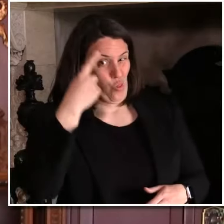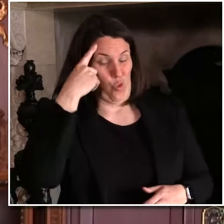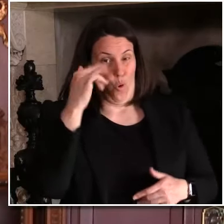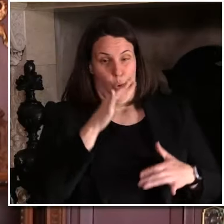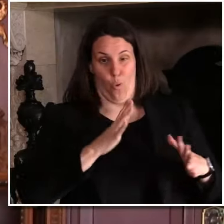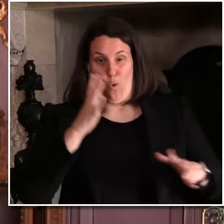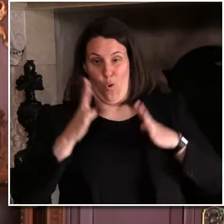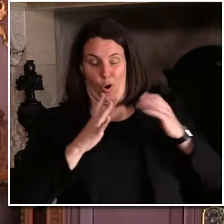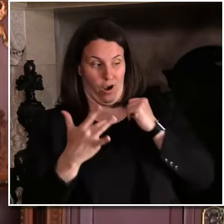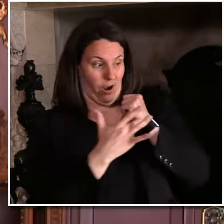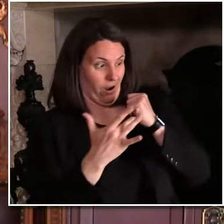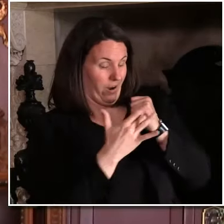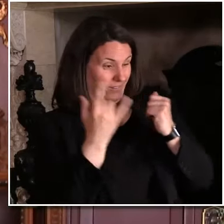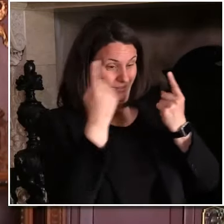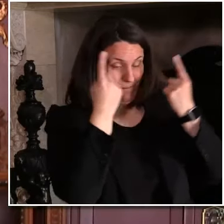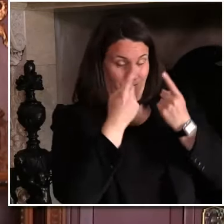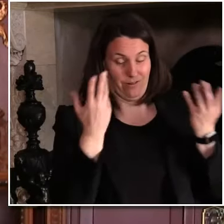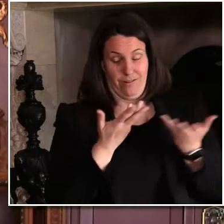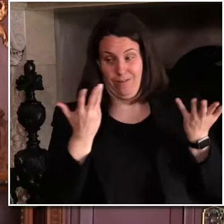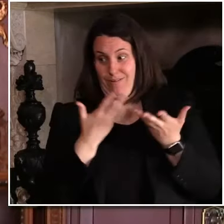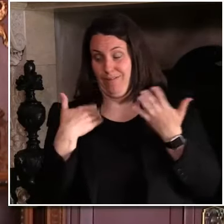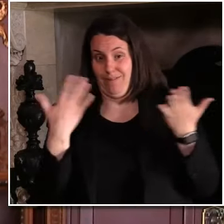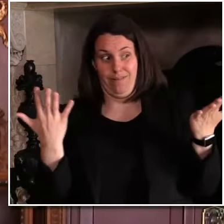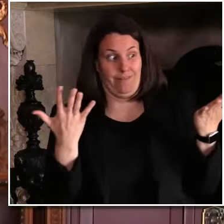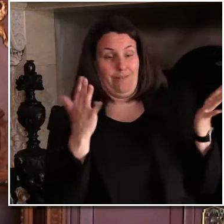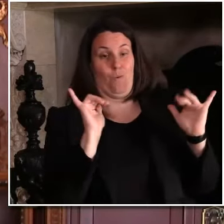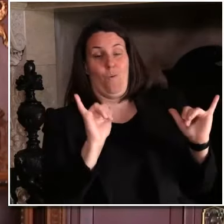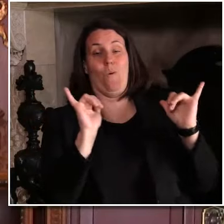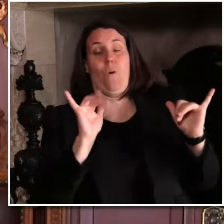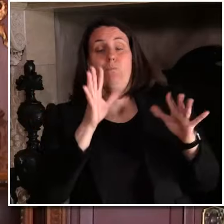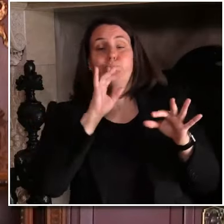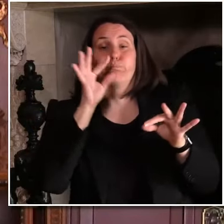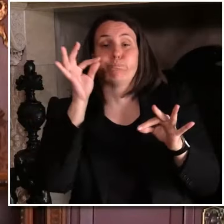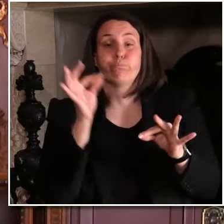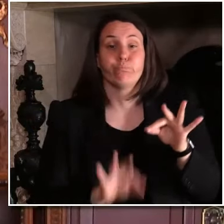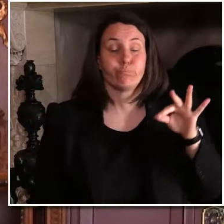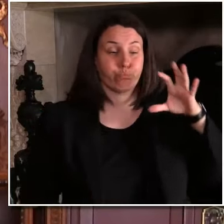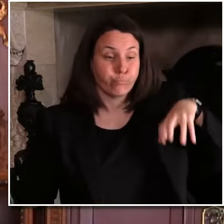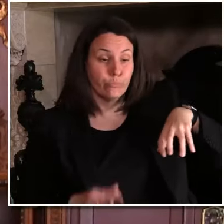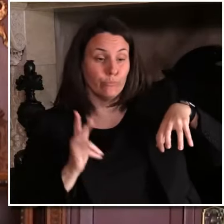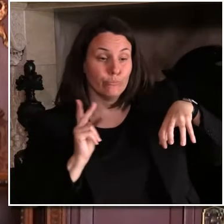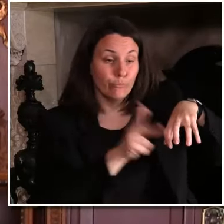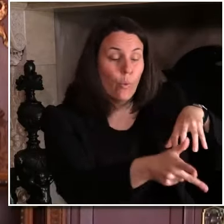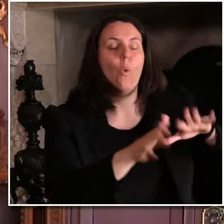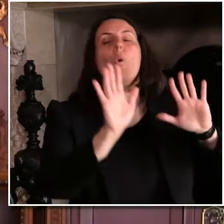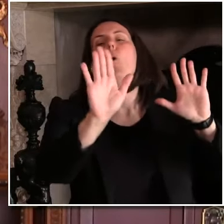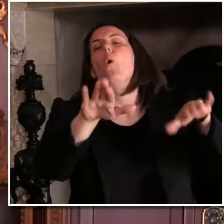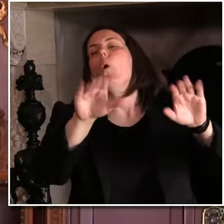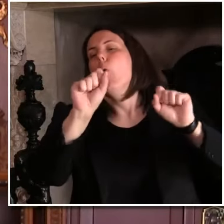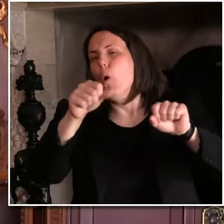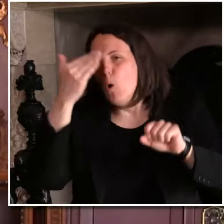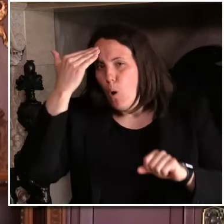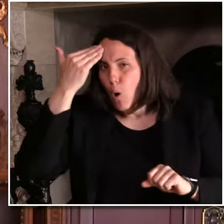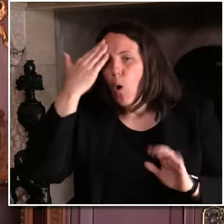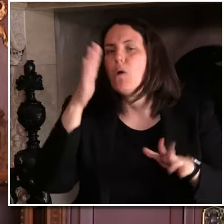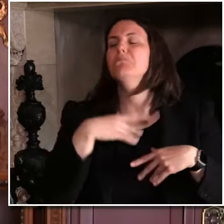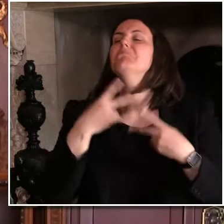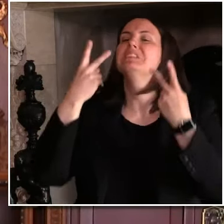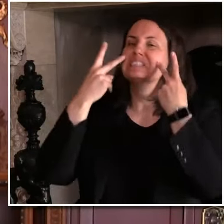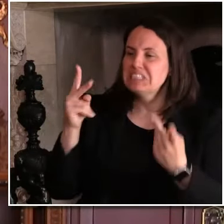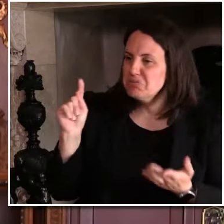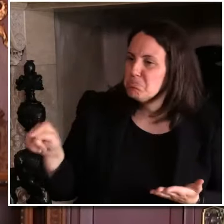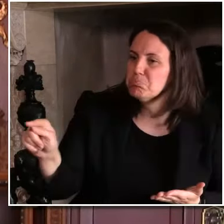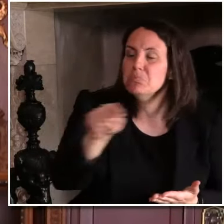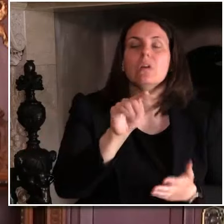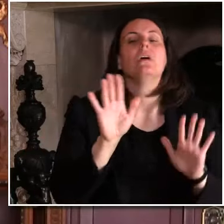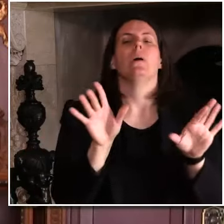I would say, I've seen it done. People are keeping their distances. I'm guessing for the most part, it's going to be more difficult for people to